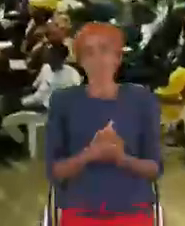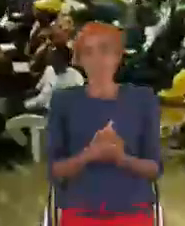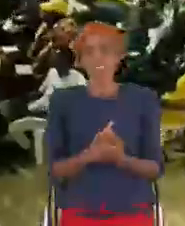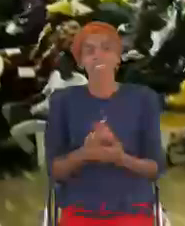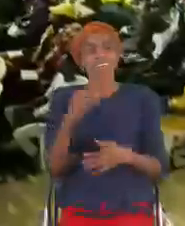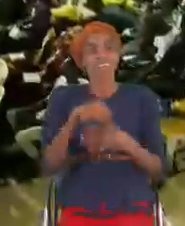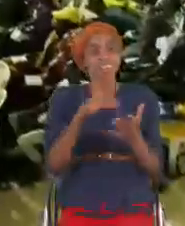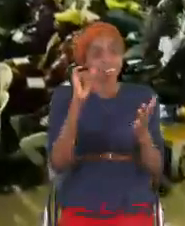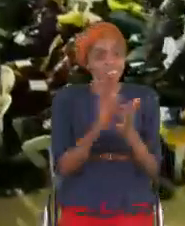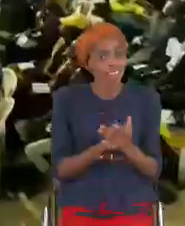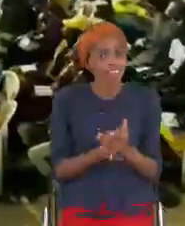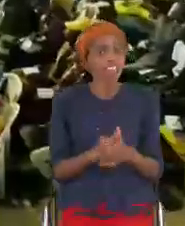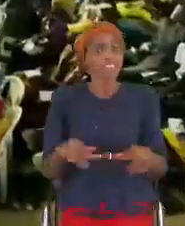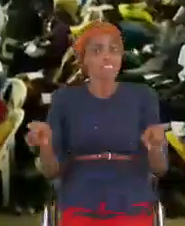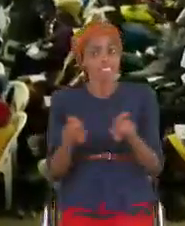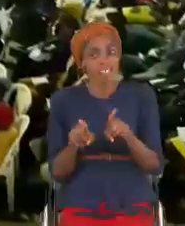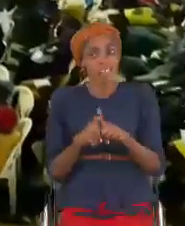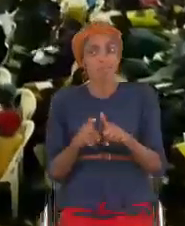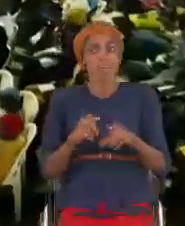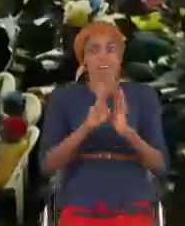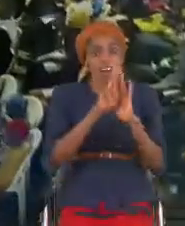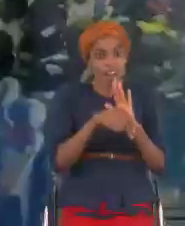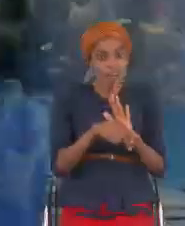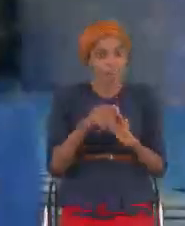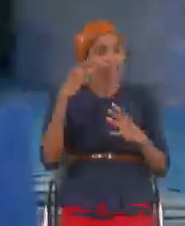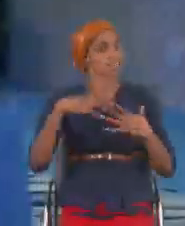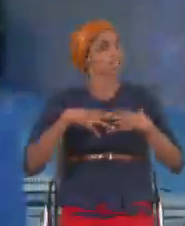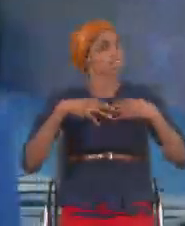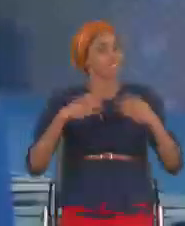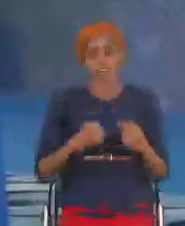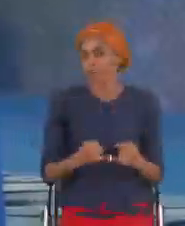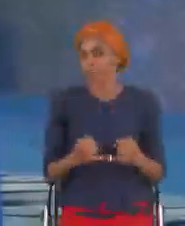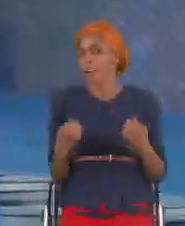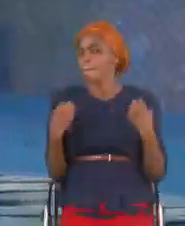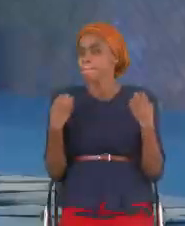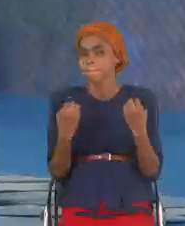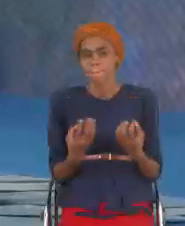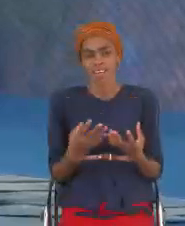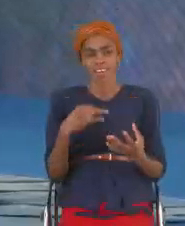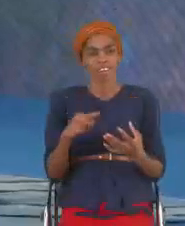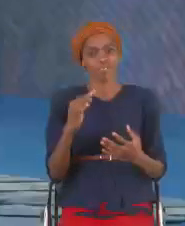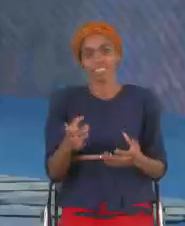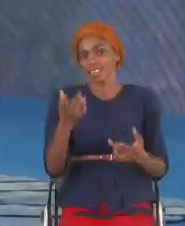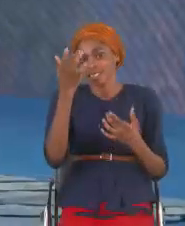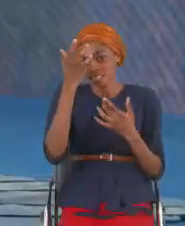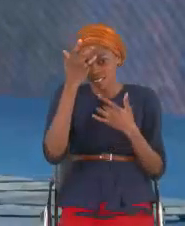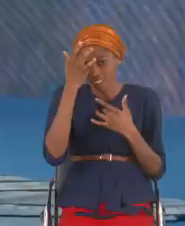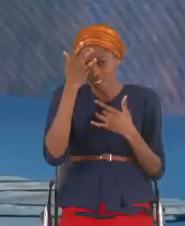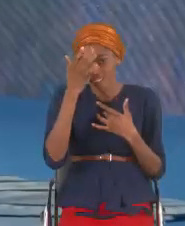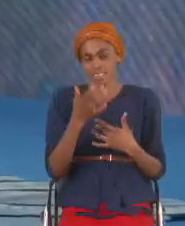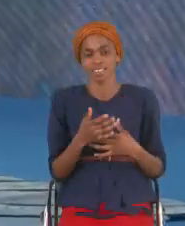In that same hour, he cured many of their infirmities and